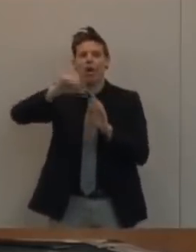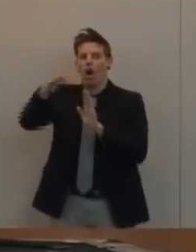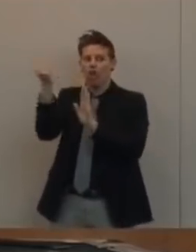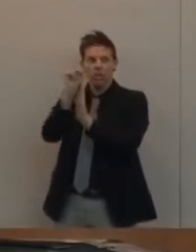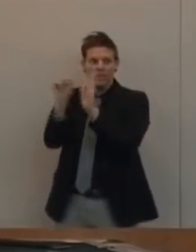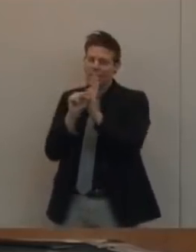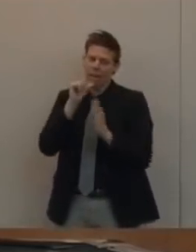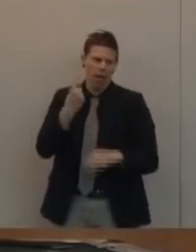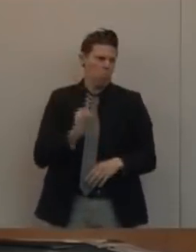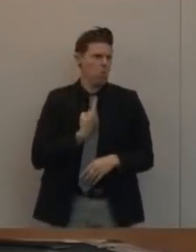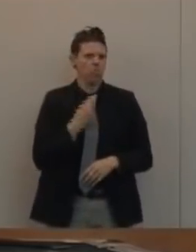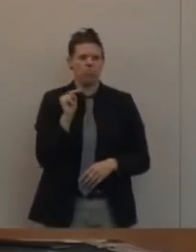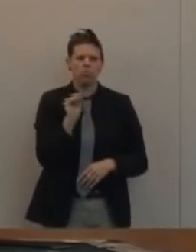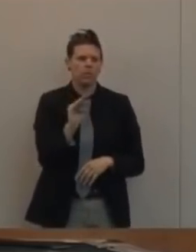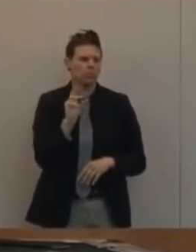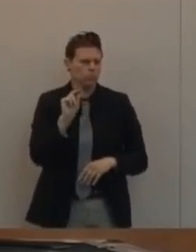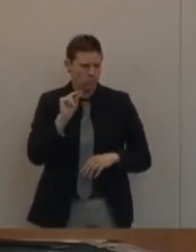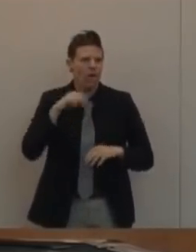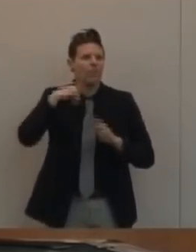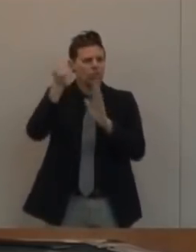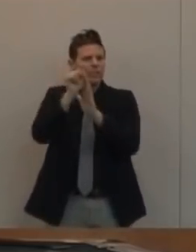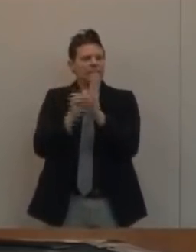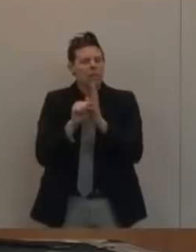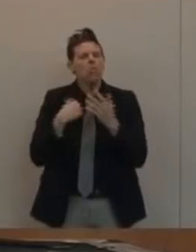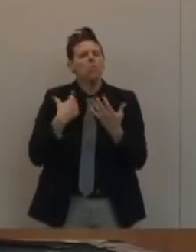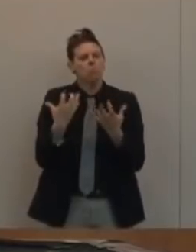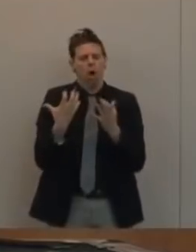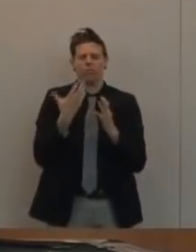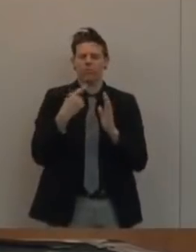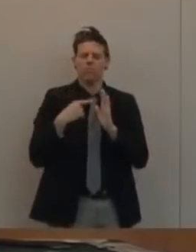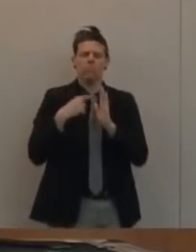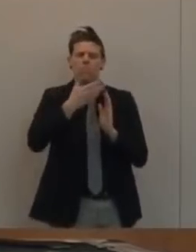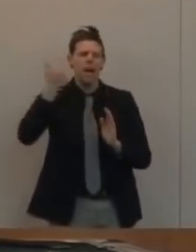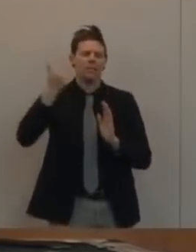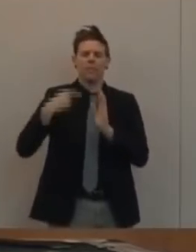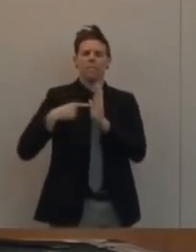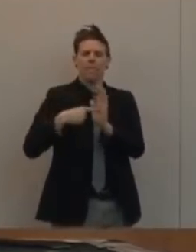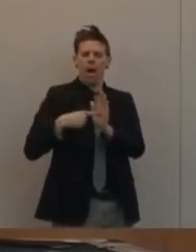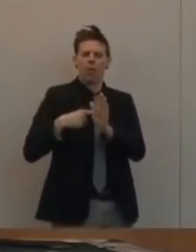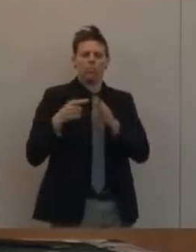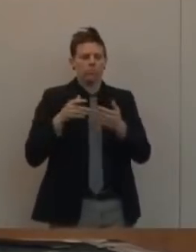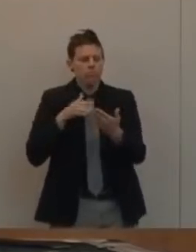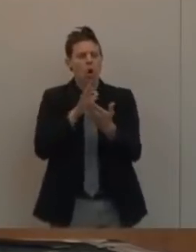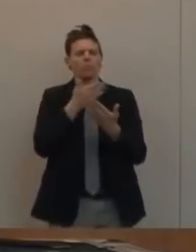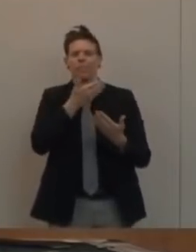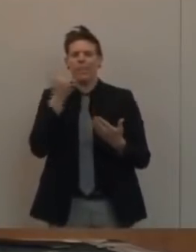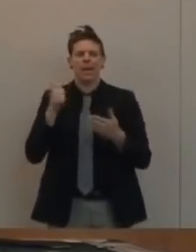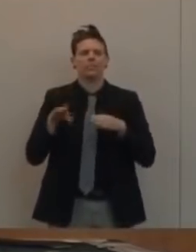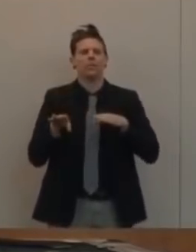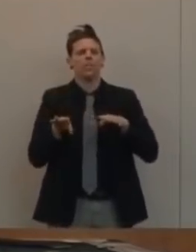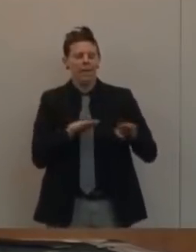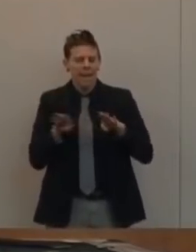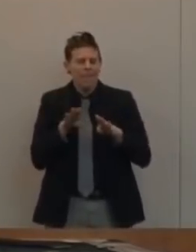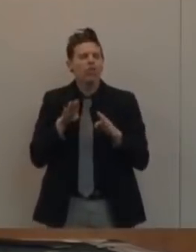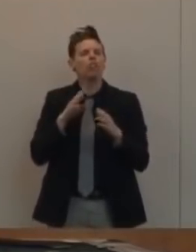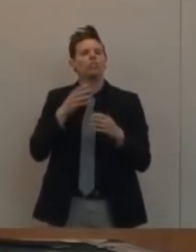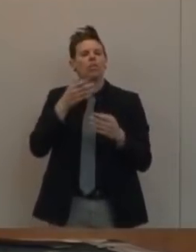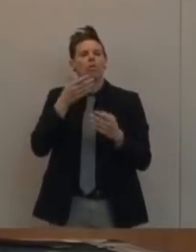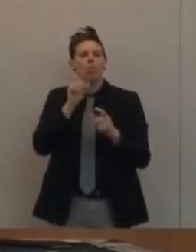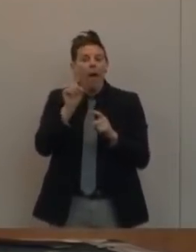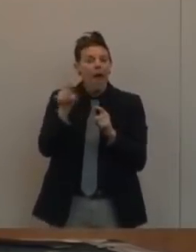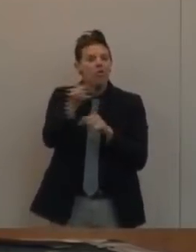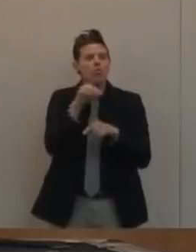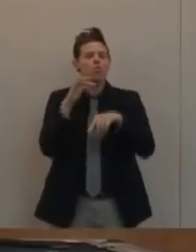just trying to get New Mexicans to model the best possible behavior and to limit where they're going, because that's how we